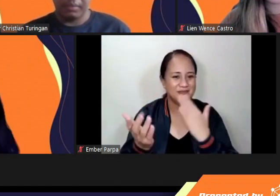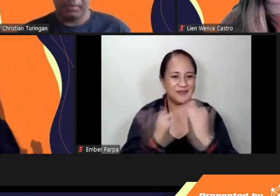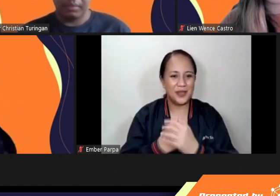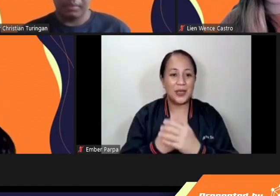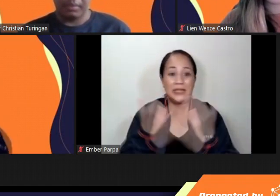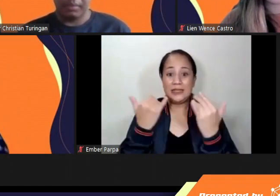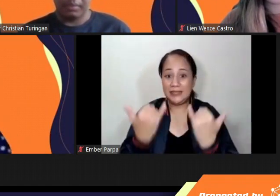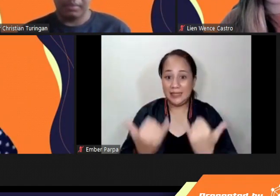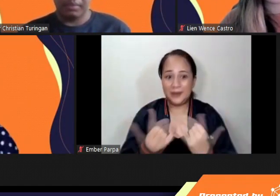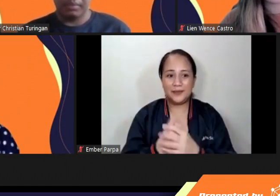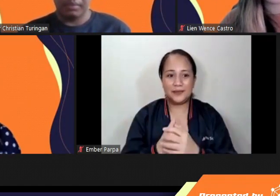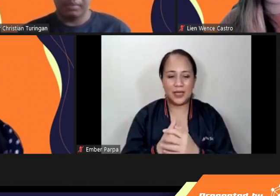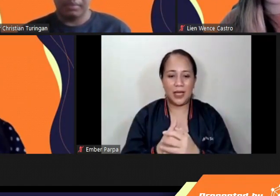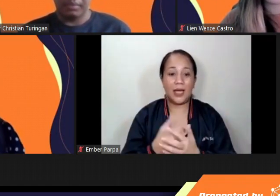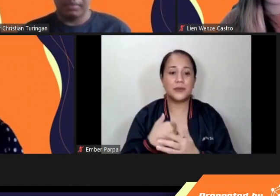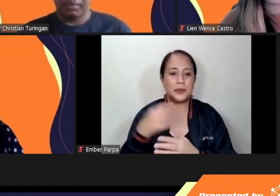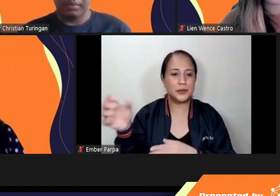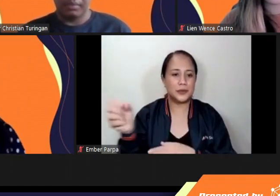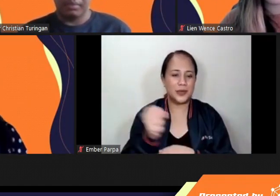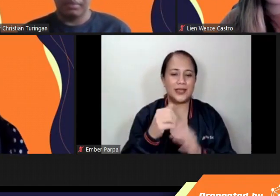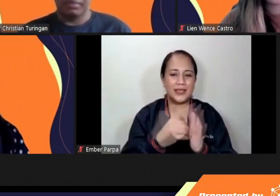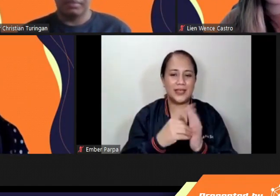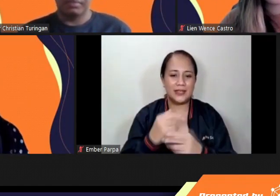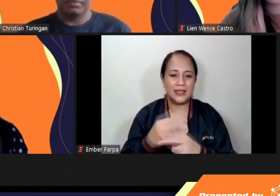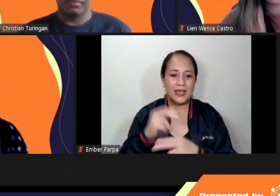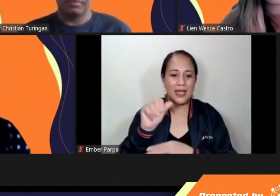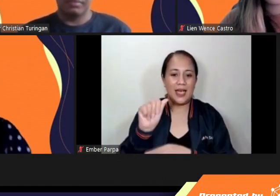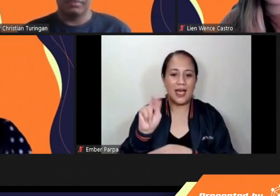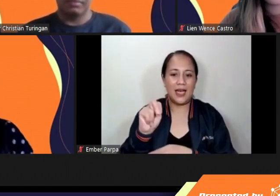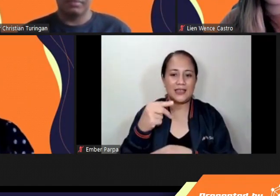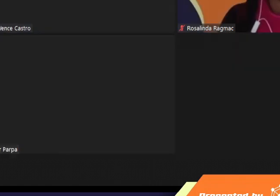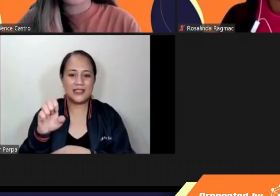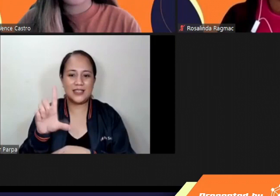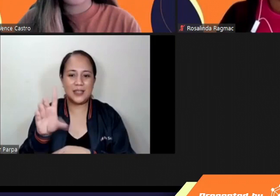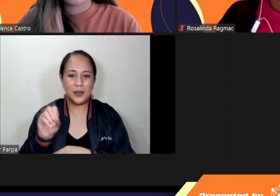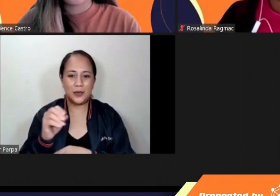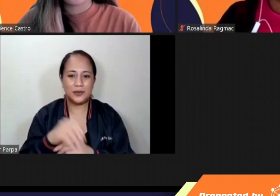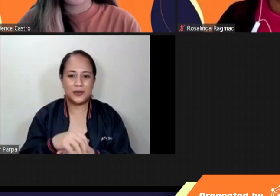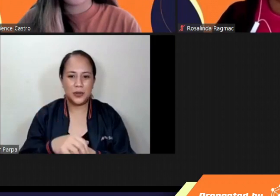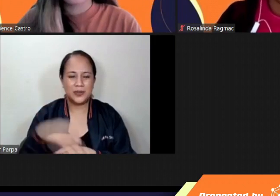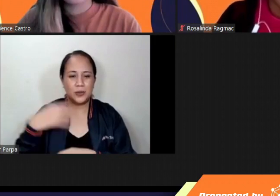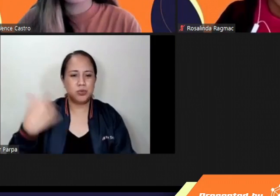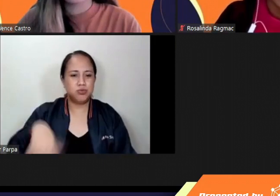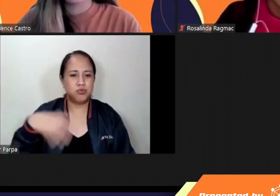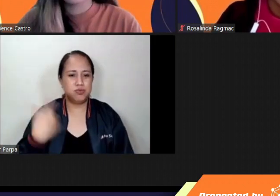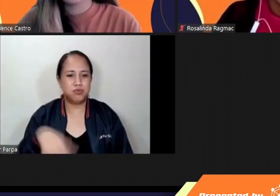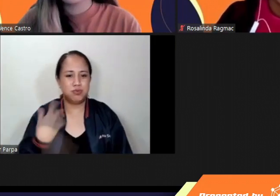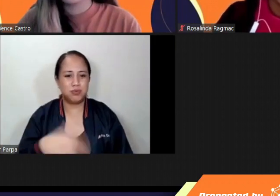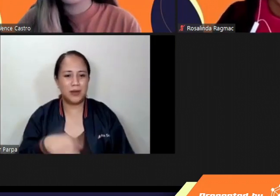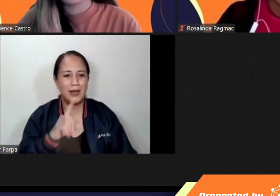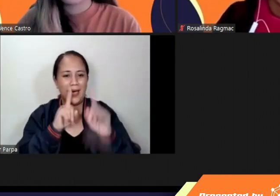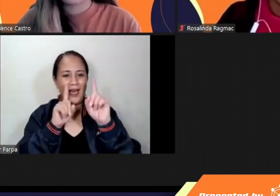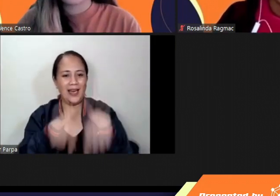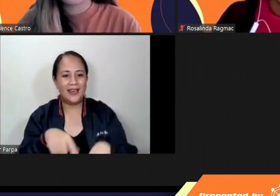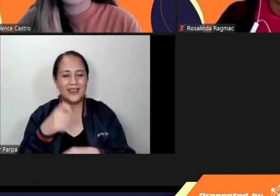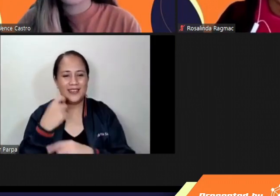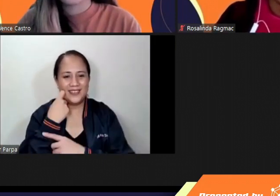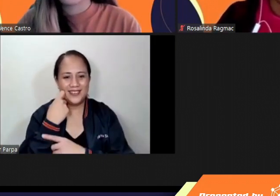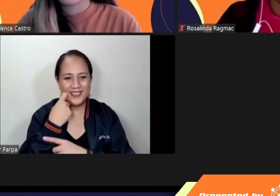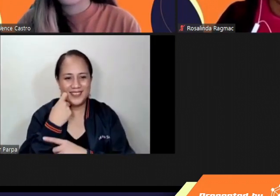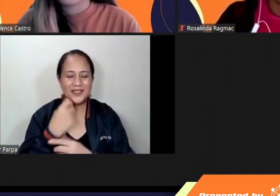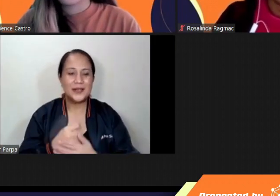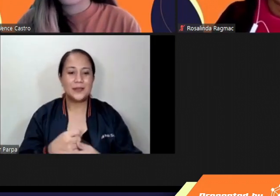Now, ito tatawagin ko ulit to si Angelo. Ayan, bilang ginalingan ang kanyang pagsagot kanina.